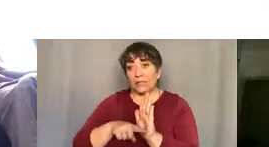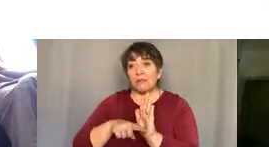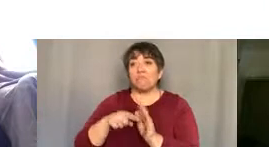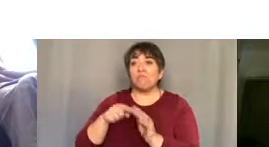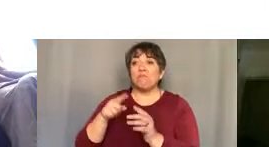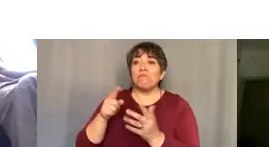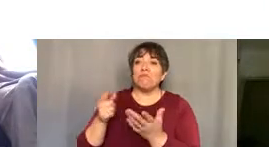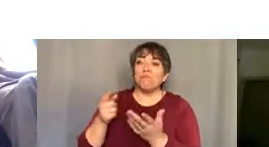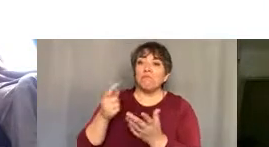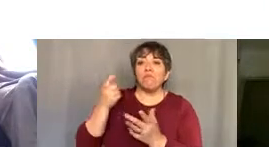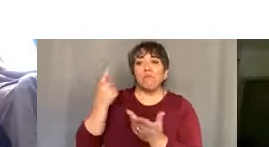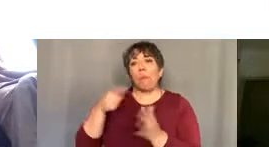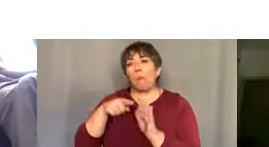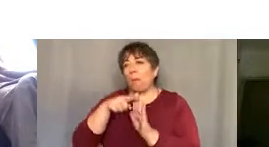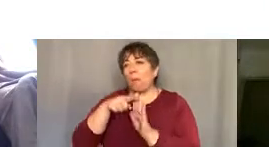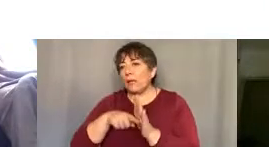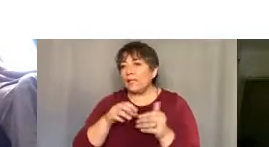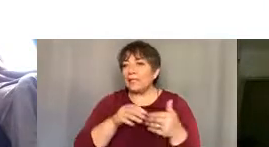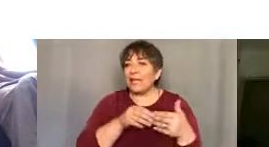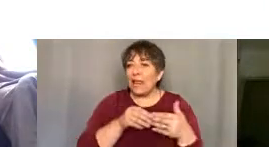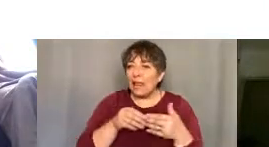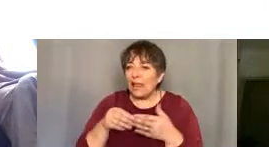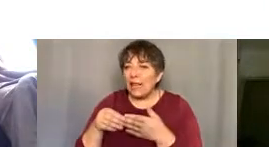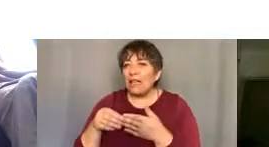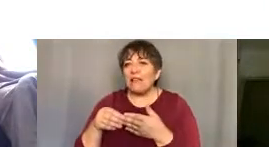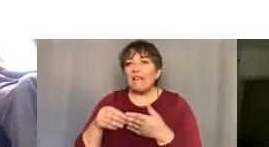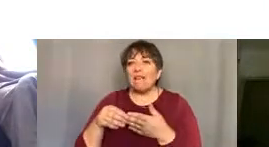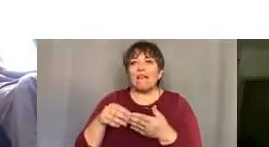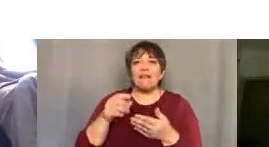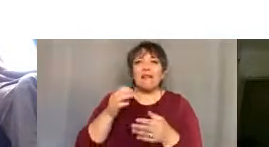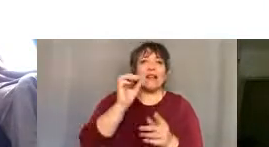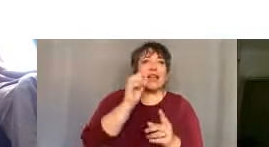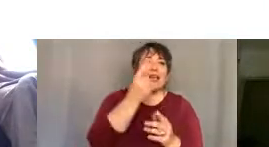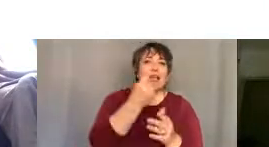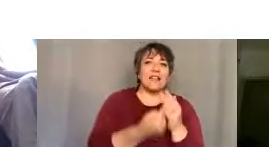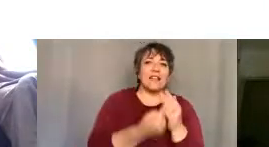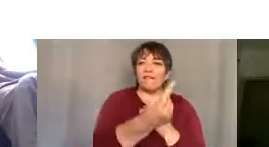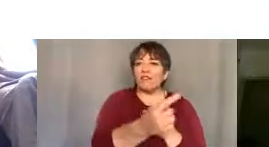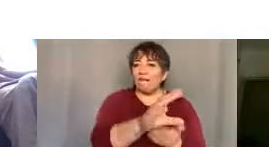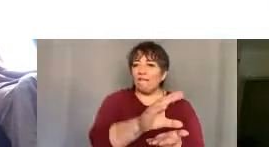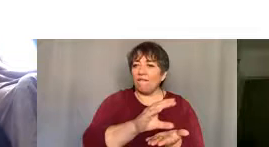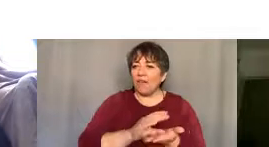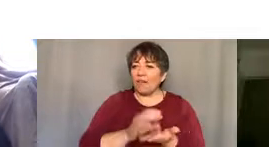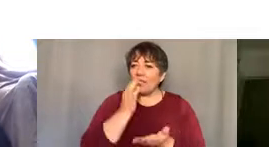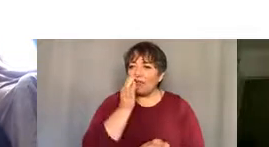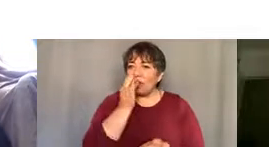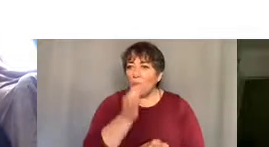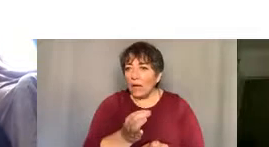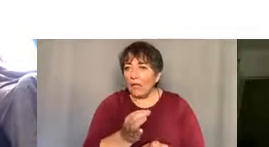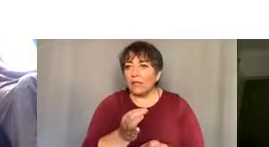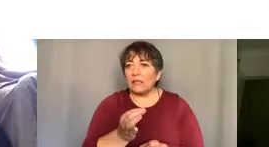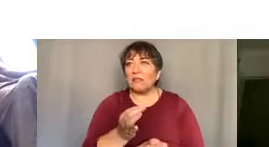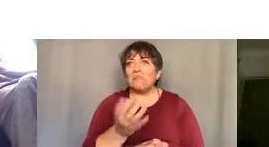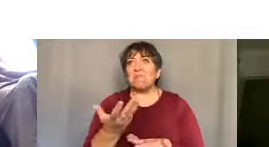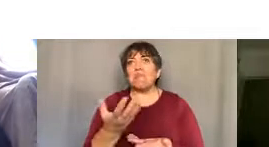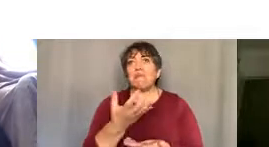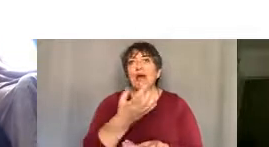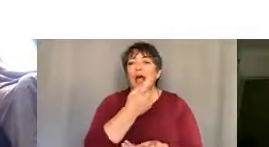policies, guidelines, individual funding requests, all sorts of things about the evidence base for